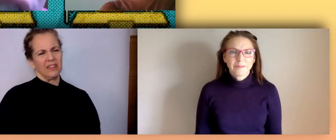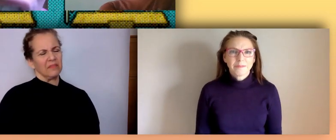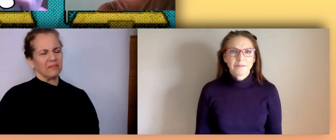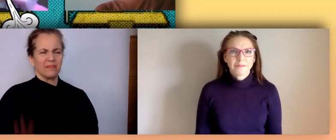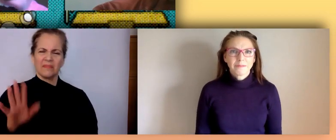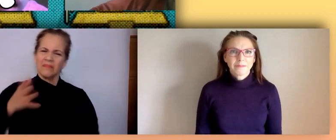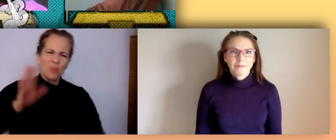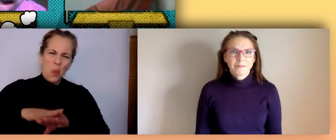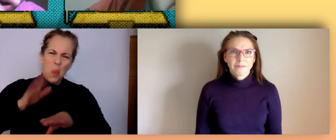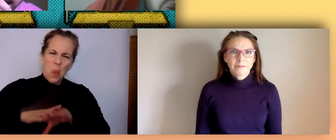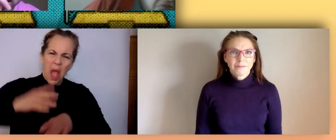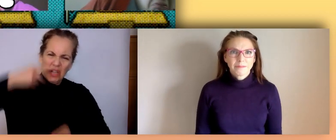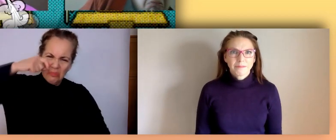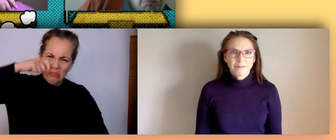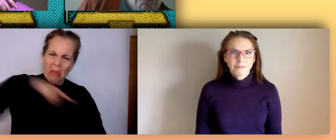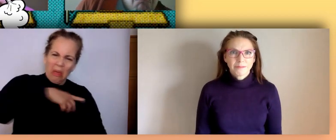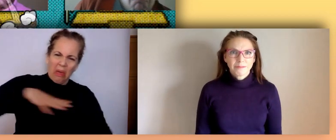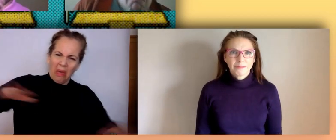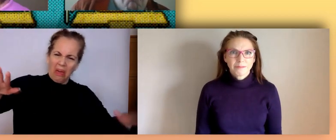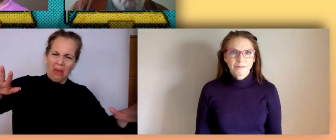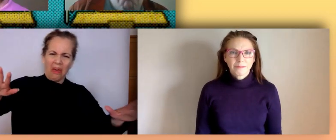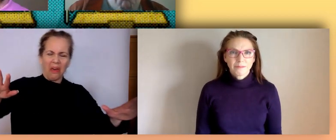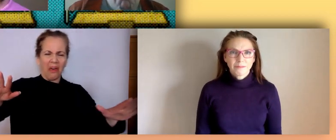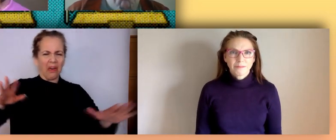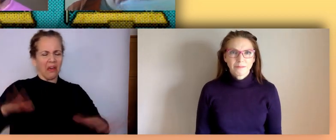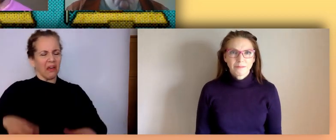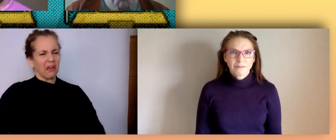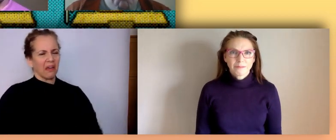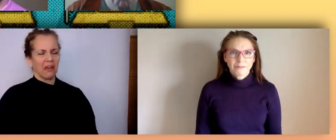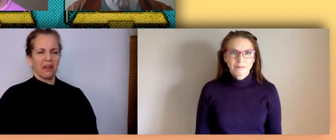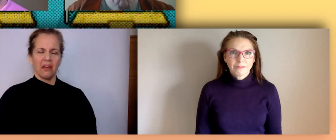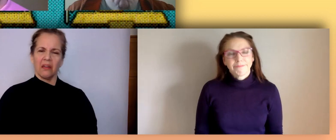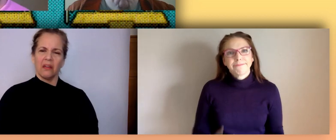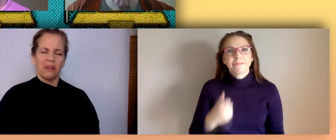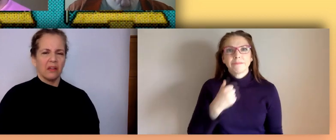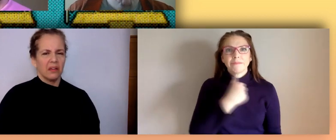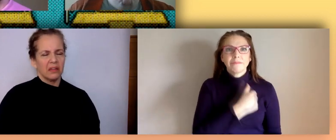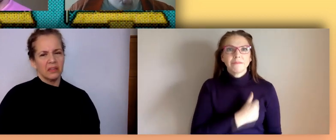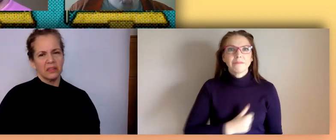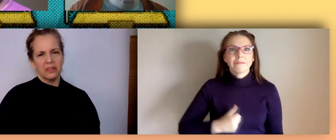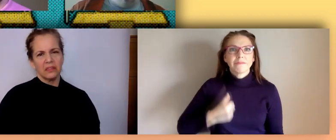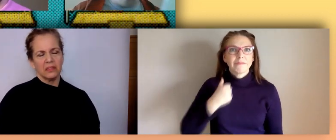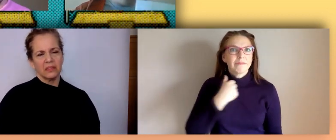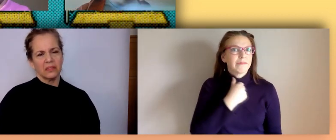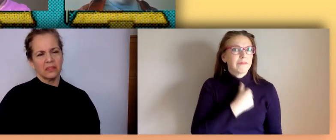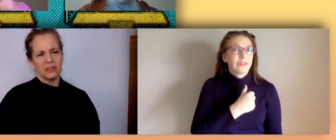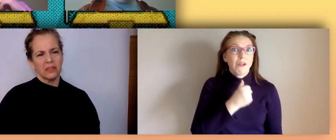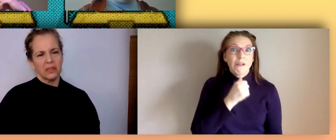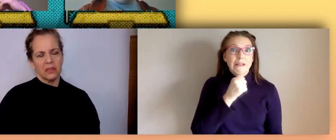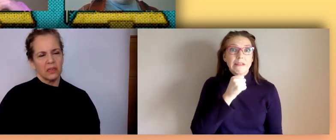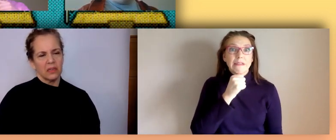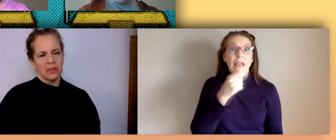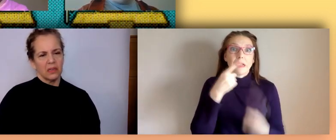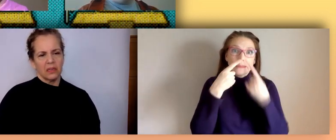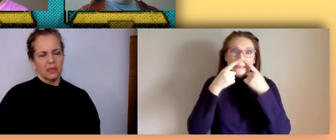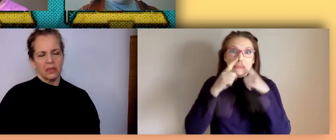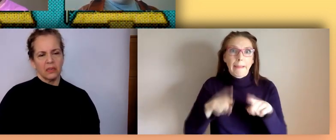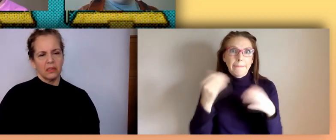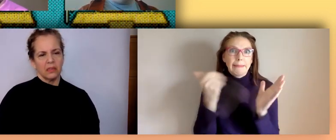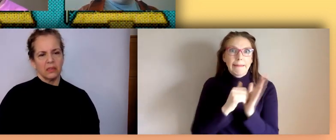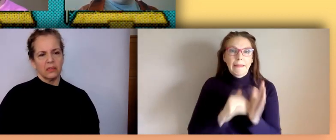Hey, watch where you're aiming that snot rocket, booger boy. Sorry, sir. It will not happen again.